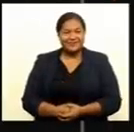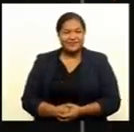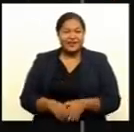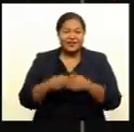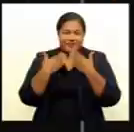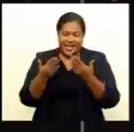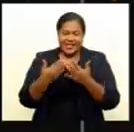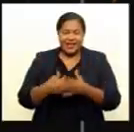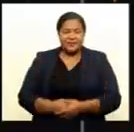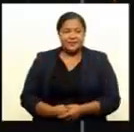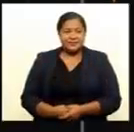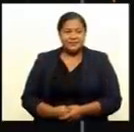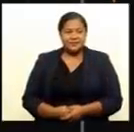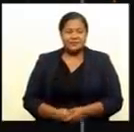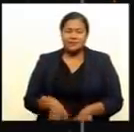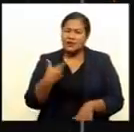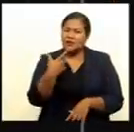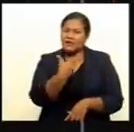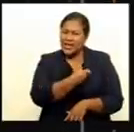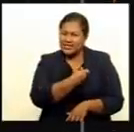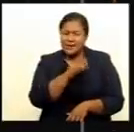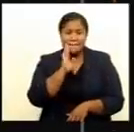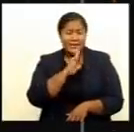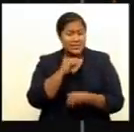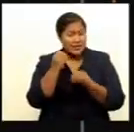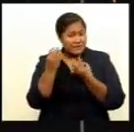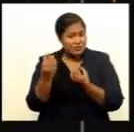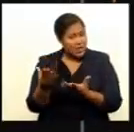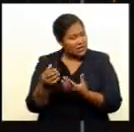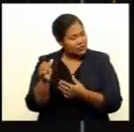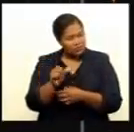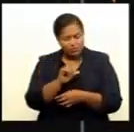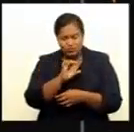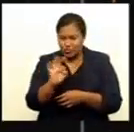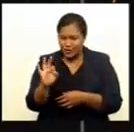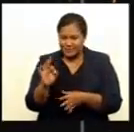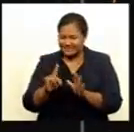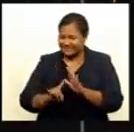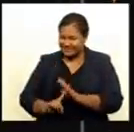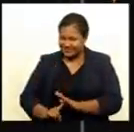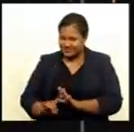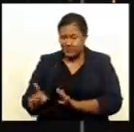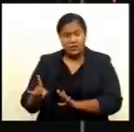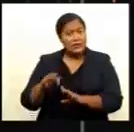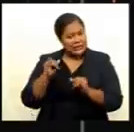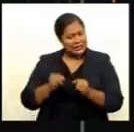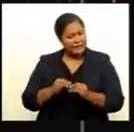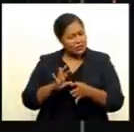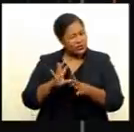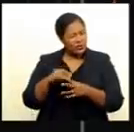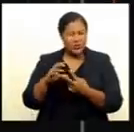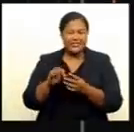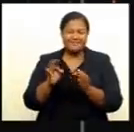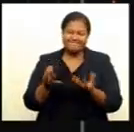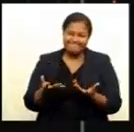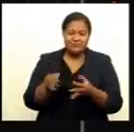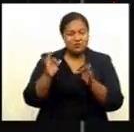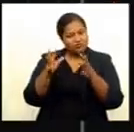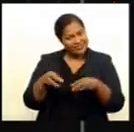Vinaka, Edwin. Vaccination misinformation should not hinder an individual's choice of receiving the